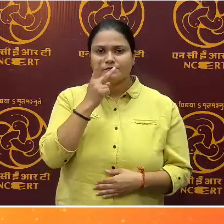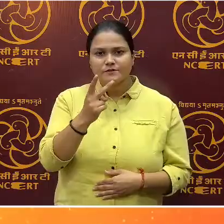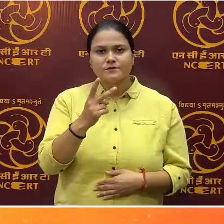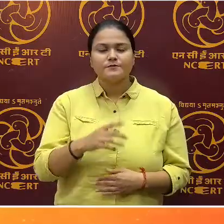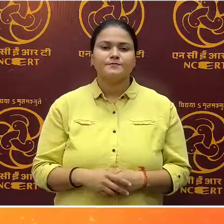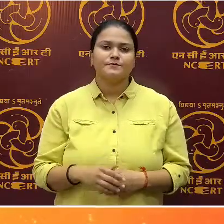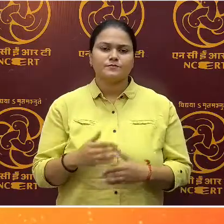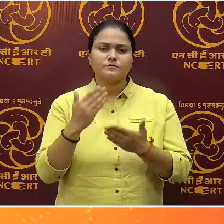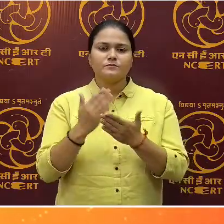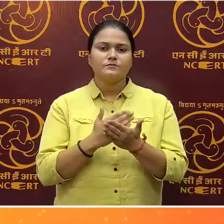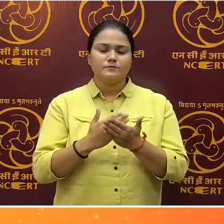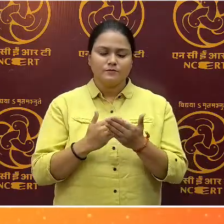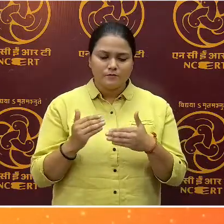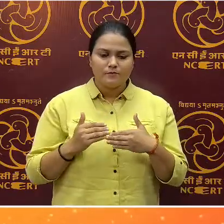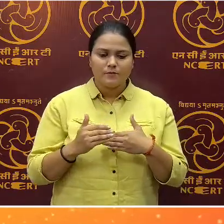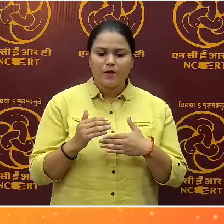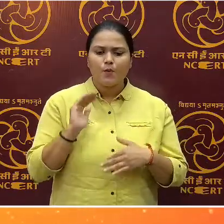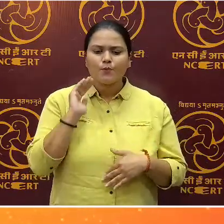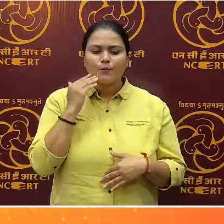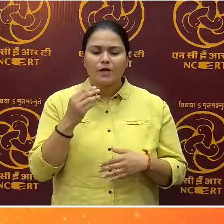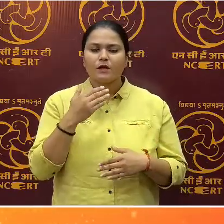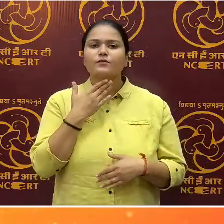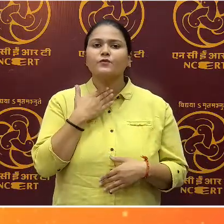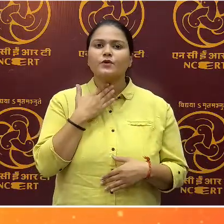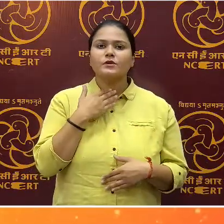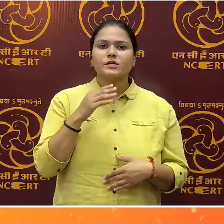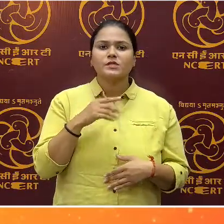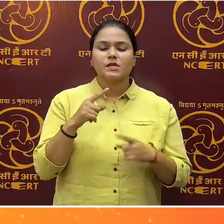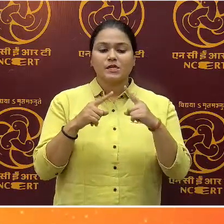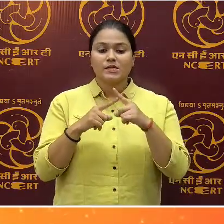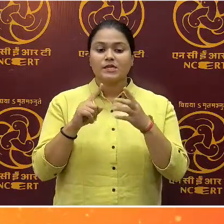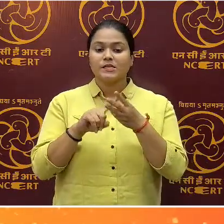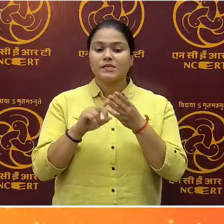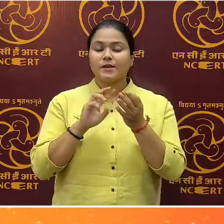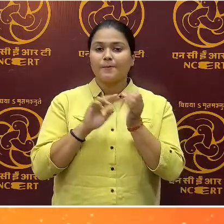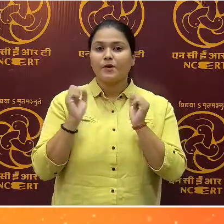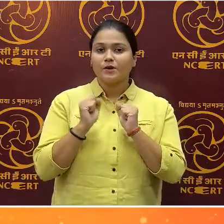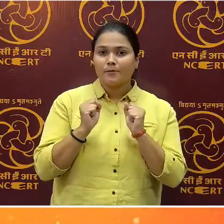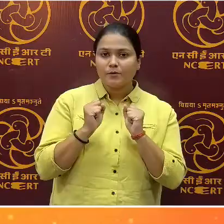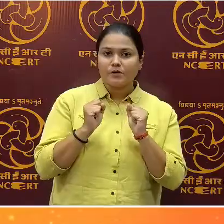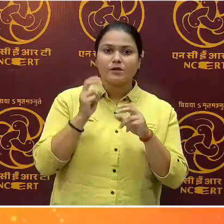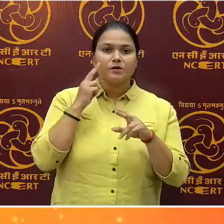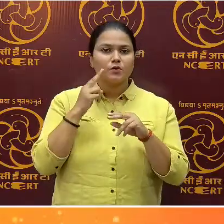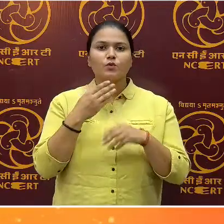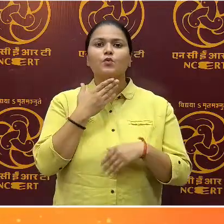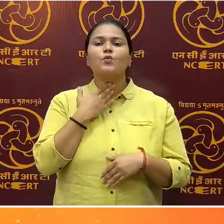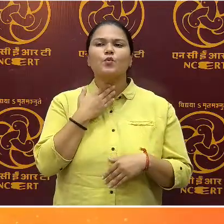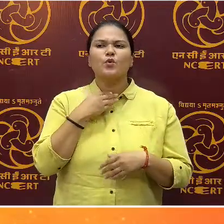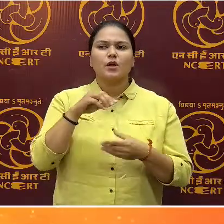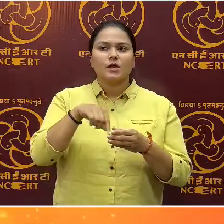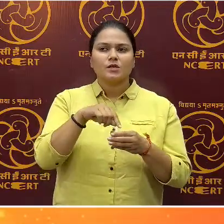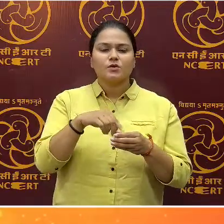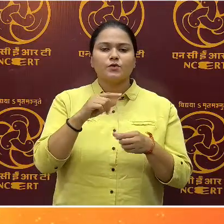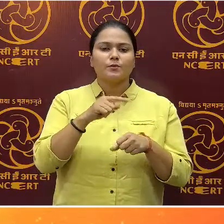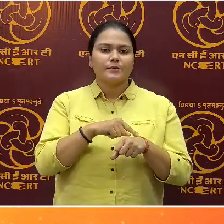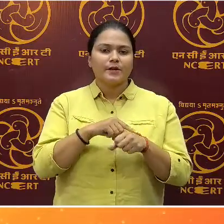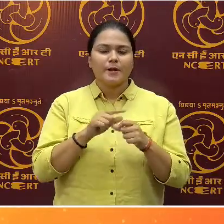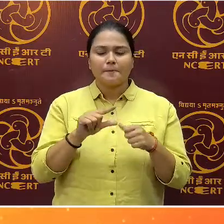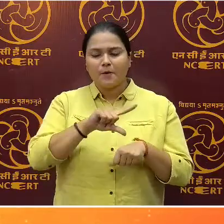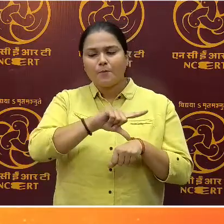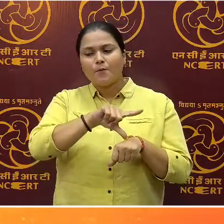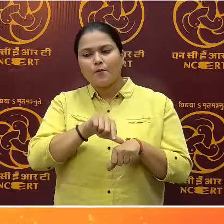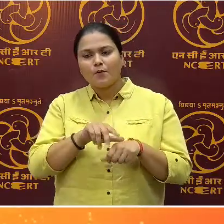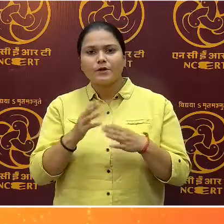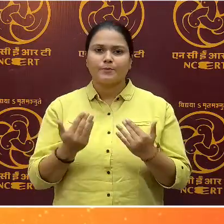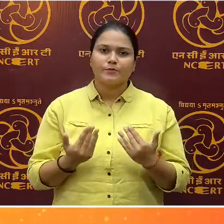later in the chapter, that depends on temperature. Okay. Yes. So in this case, we have seen what